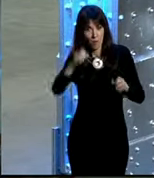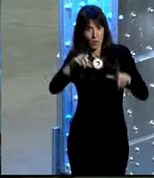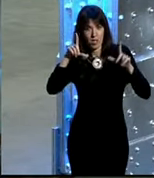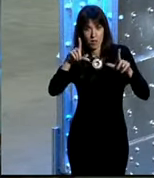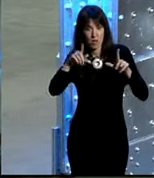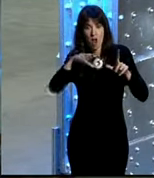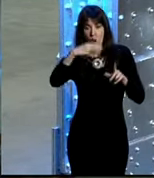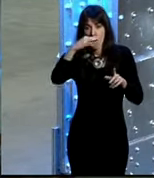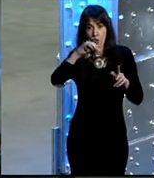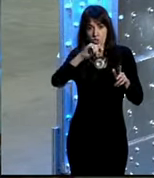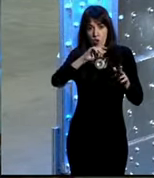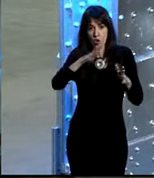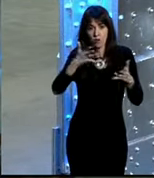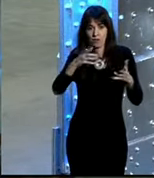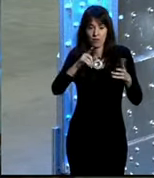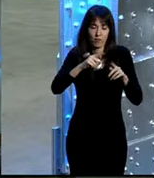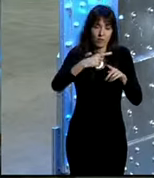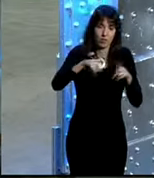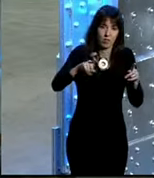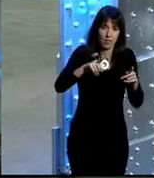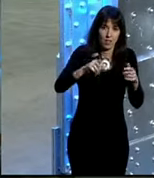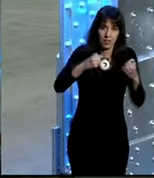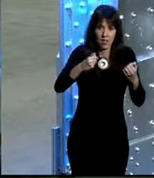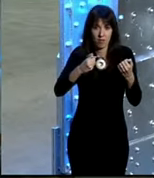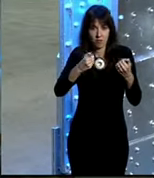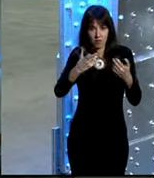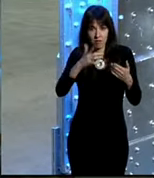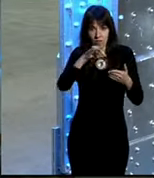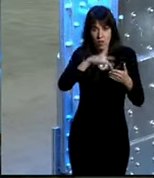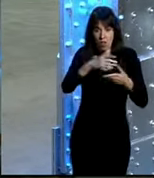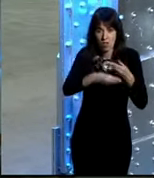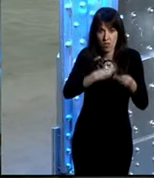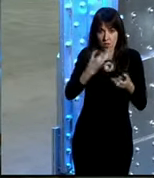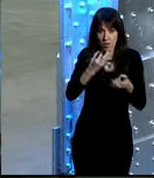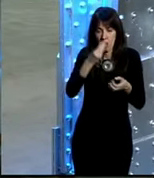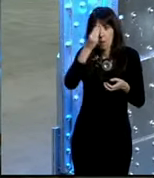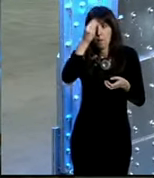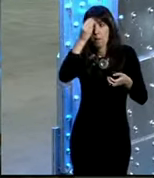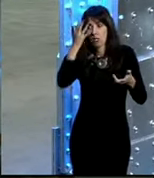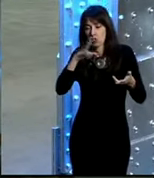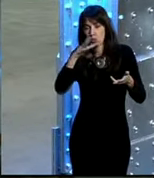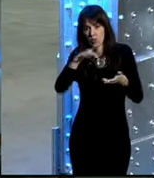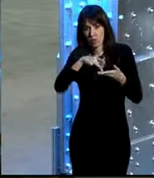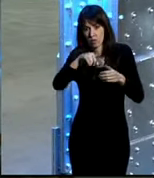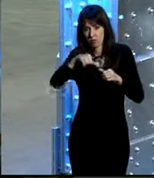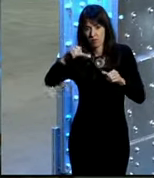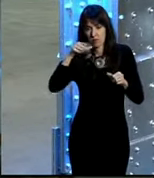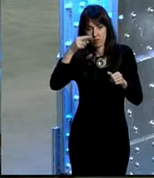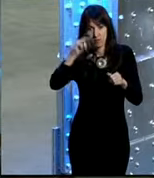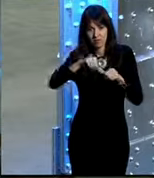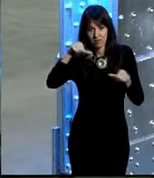Well, the creator has a lot of value, has all of the value, all of the merit for this story. The dimension can change